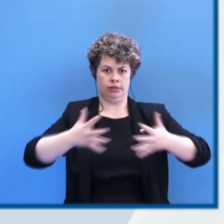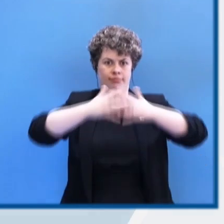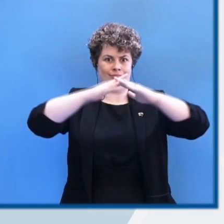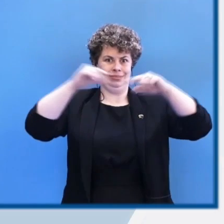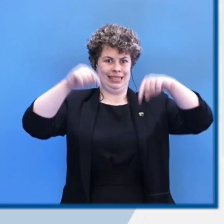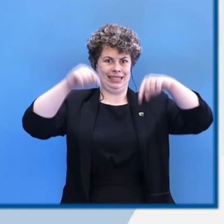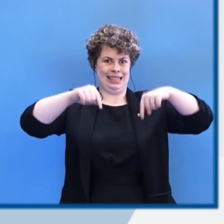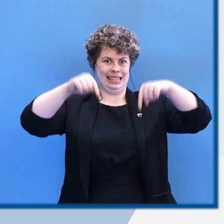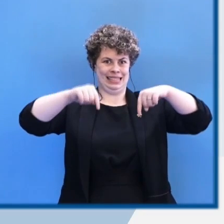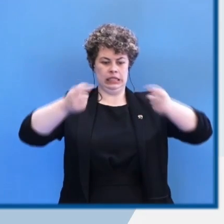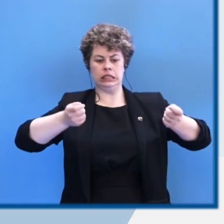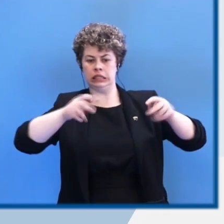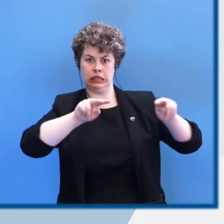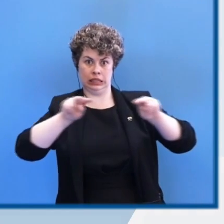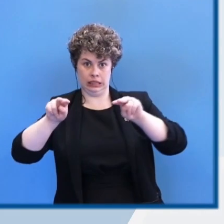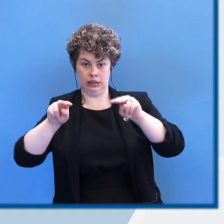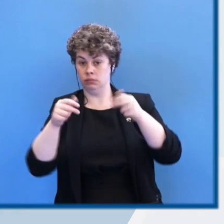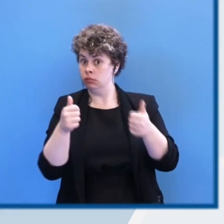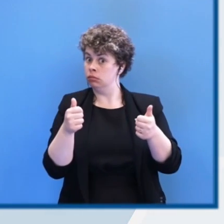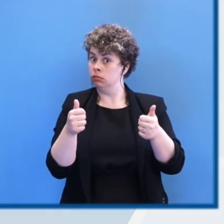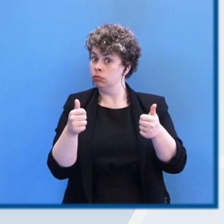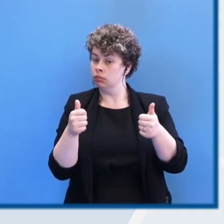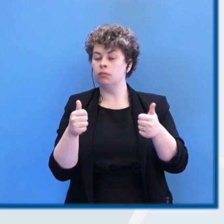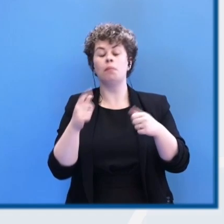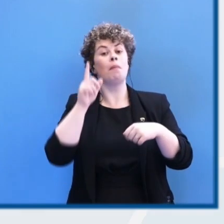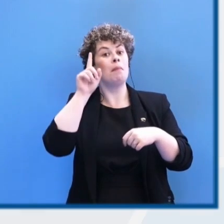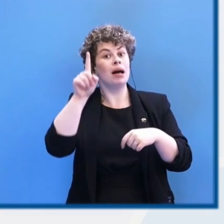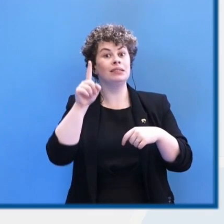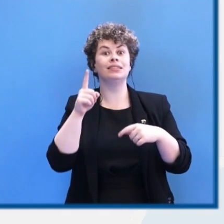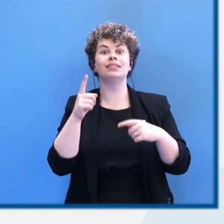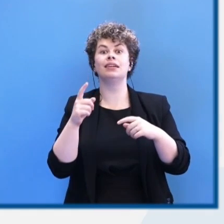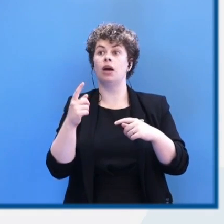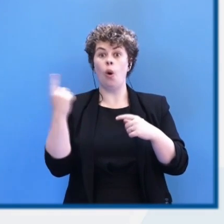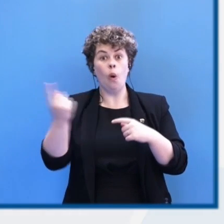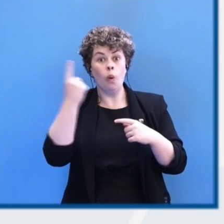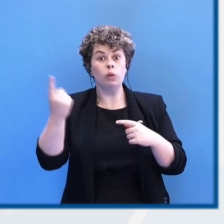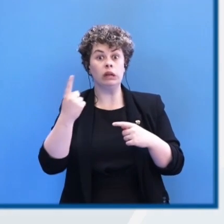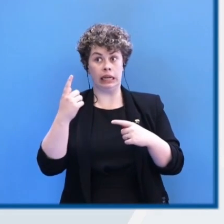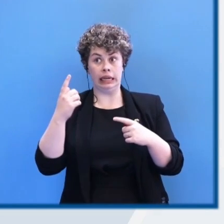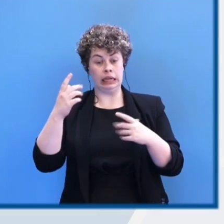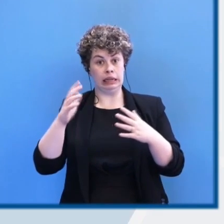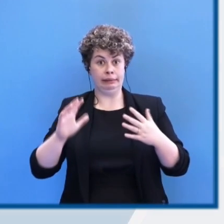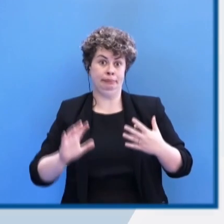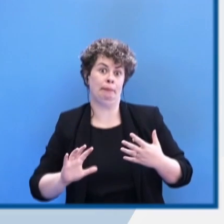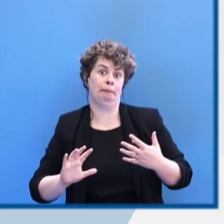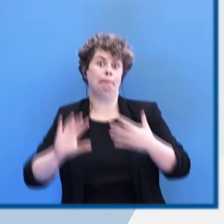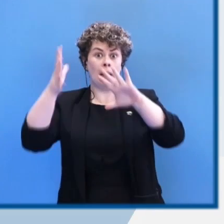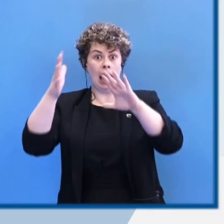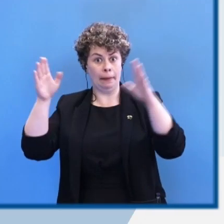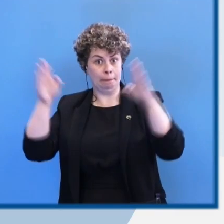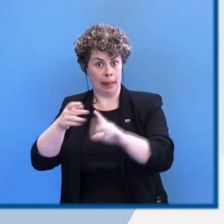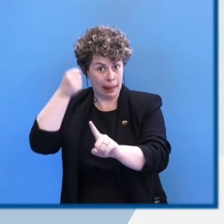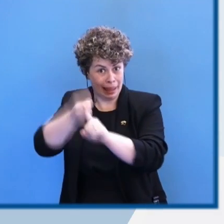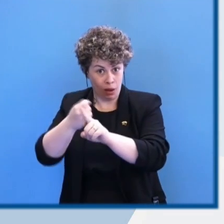Disaster Management Committee, but also this being participated by the other sectors, which has contribution when it comes